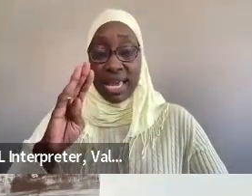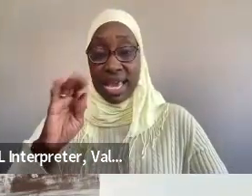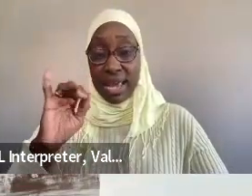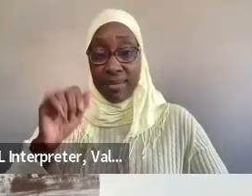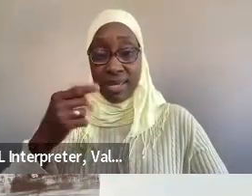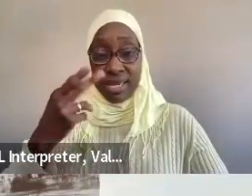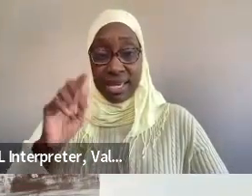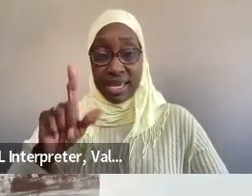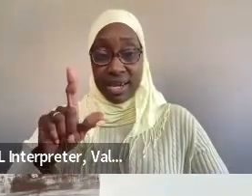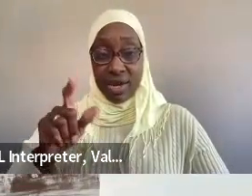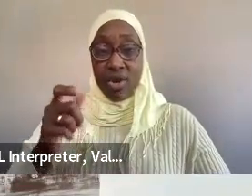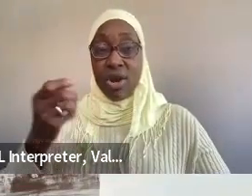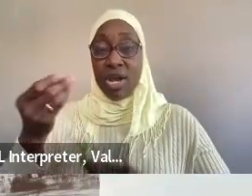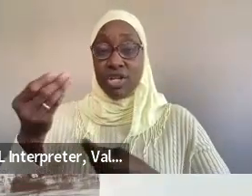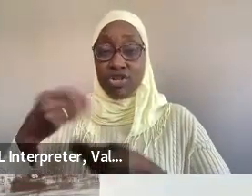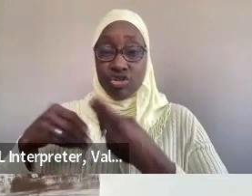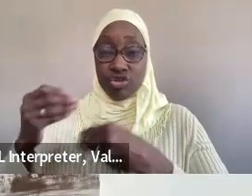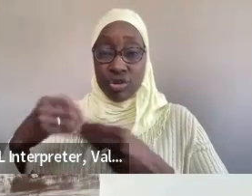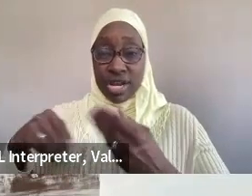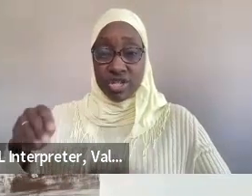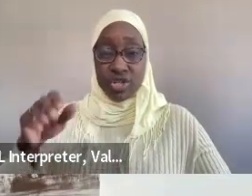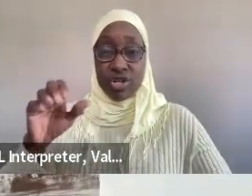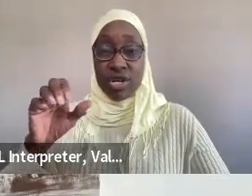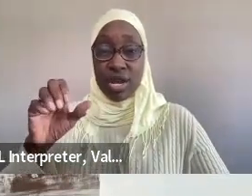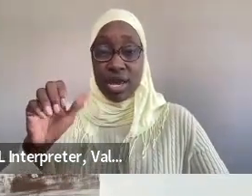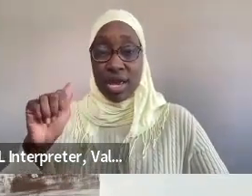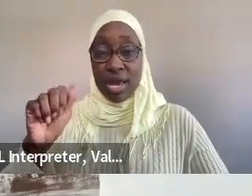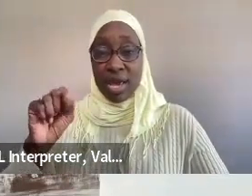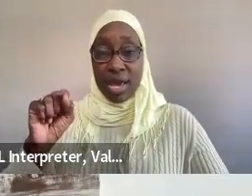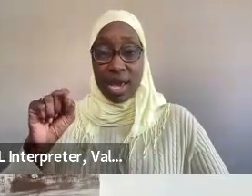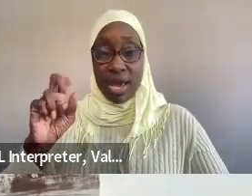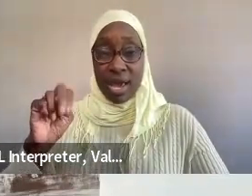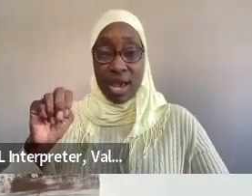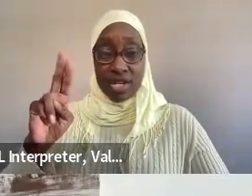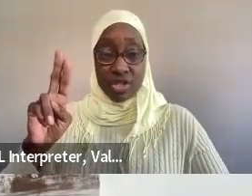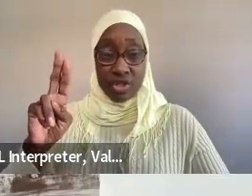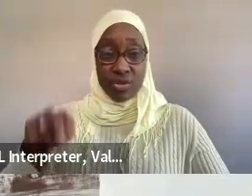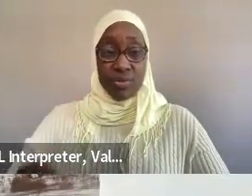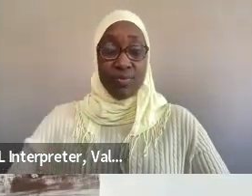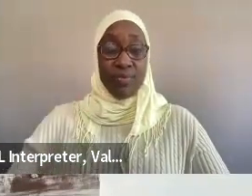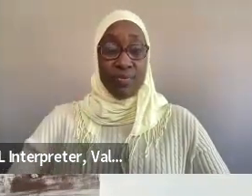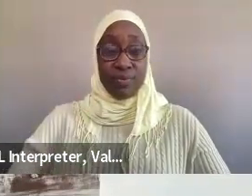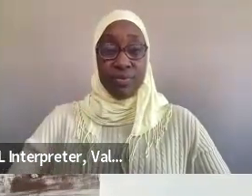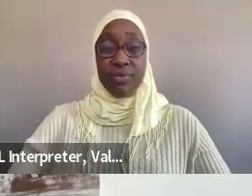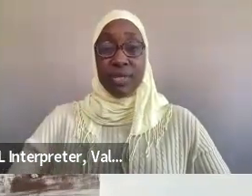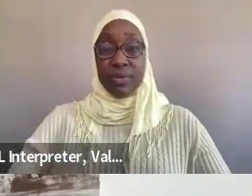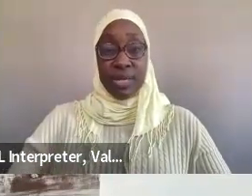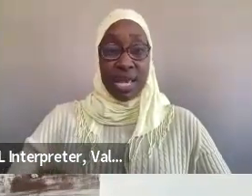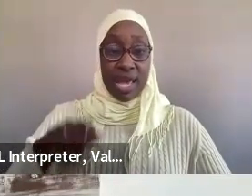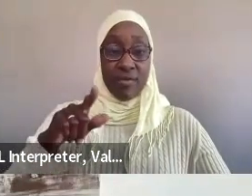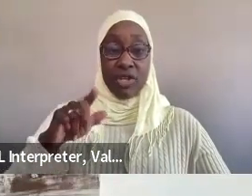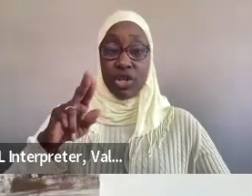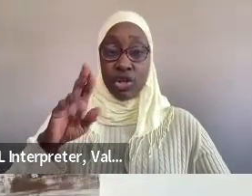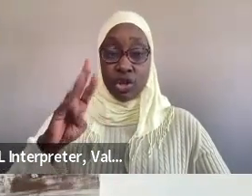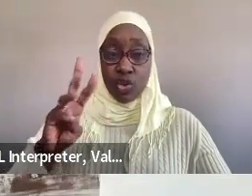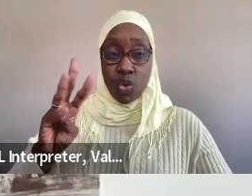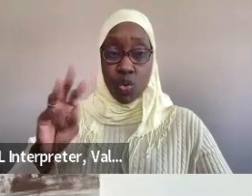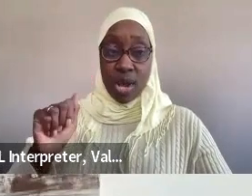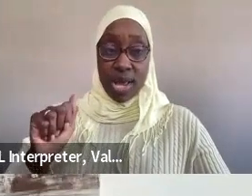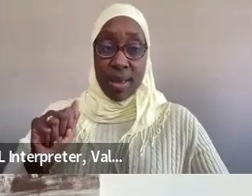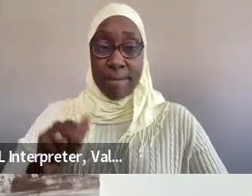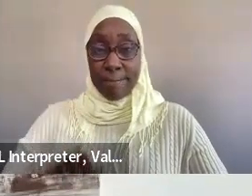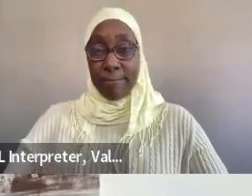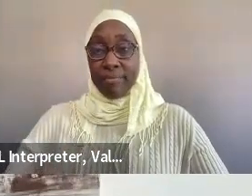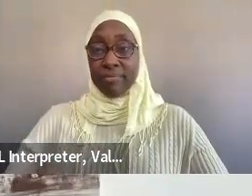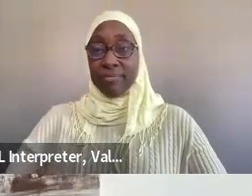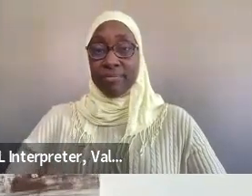wanted to highlight them really quickly because I would not be able to run this club and do this work on my own. It is definitely a collective effort. So unfortunately, a lot of them